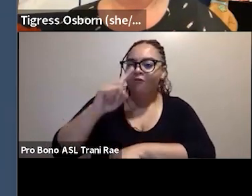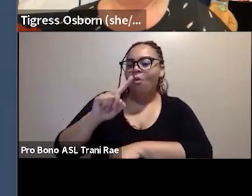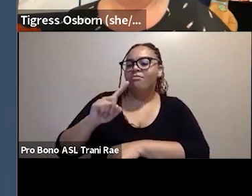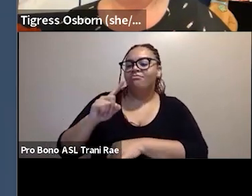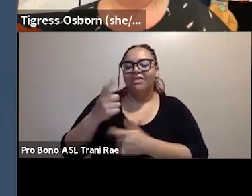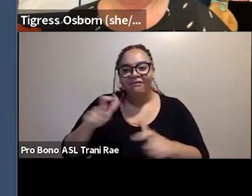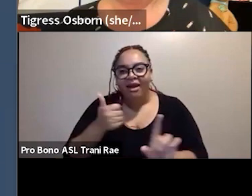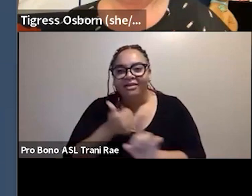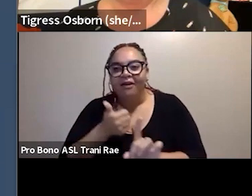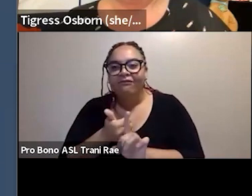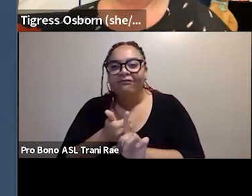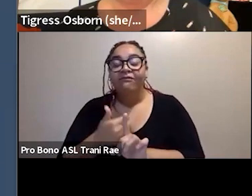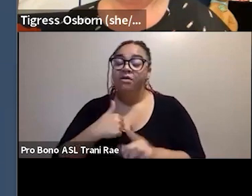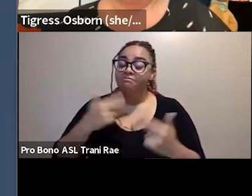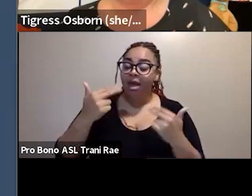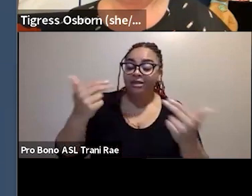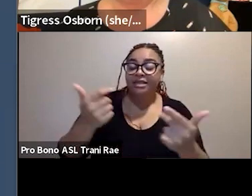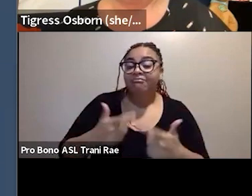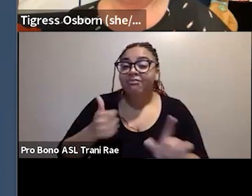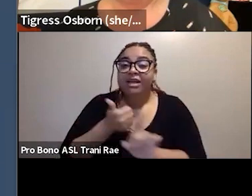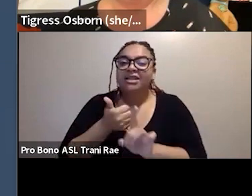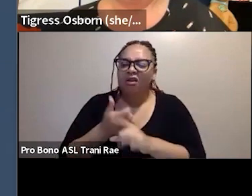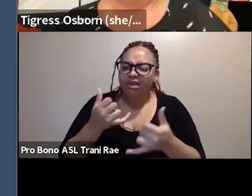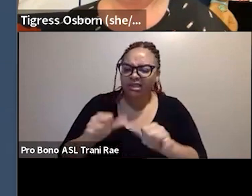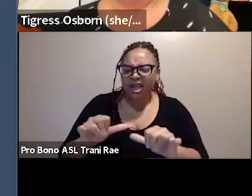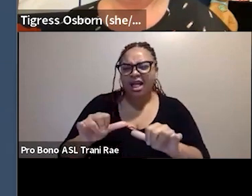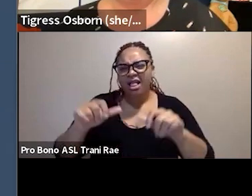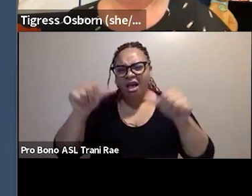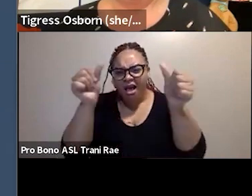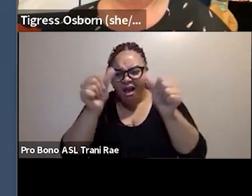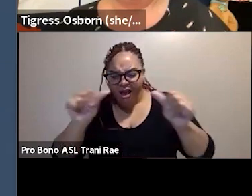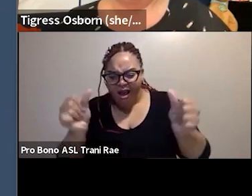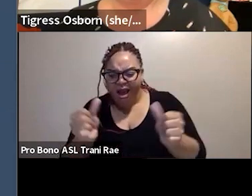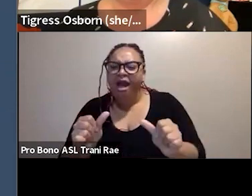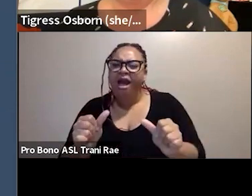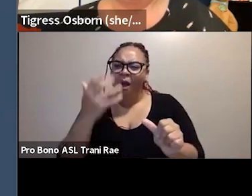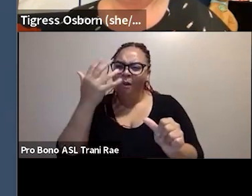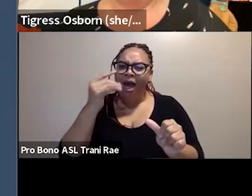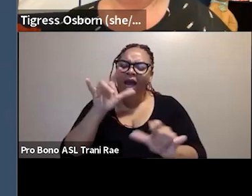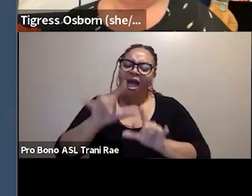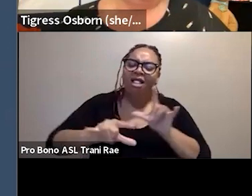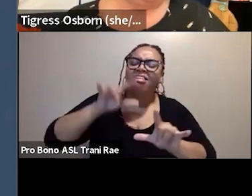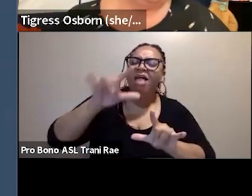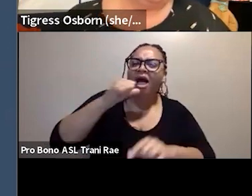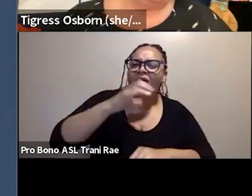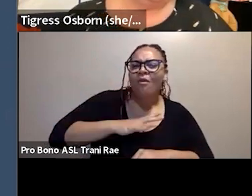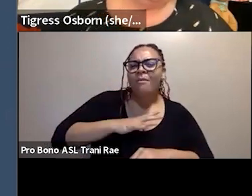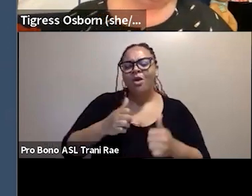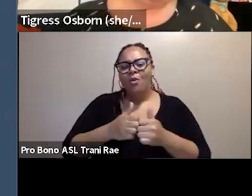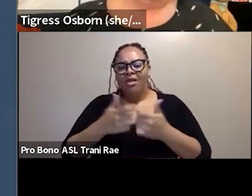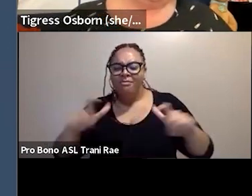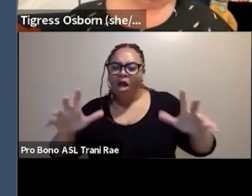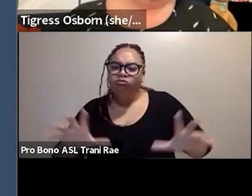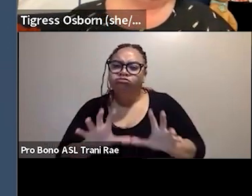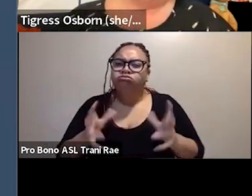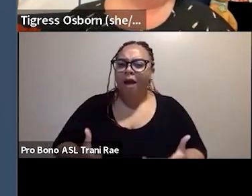once molded, still molds clay into loving fat women with plentiful breasts and hips and thighs and furred